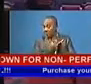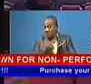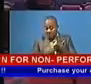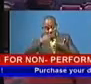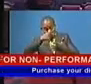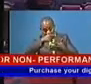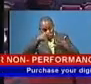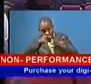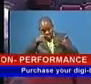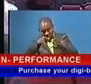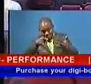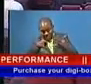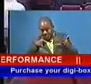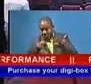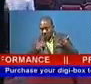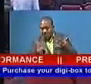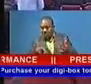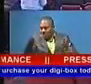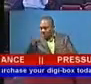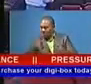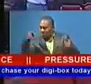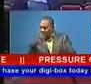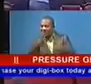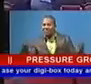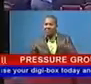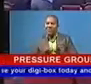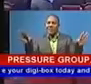Numbers 2, 3, 5, 7, 8, 11, 12, 13,